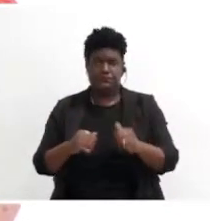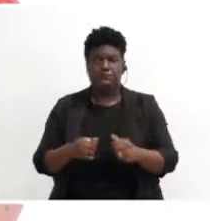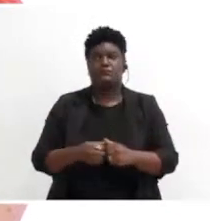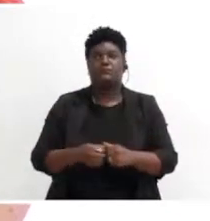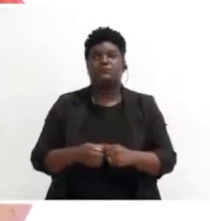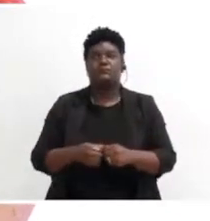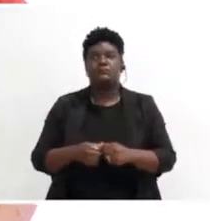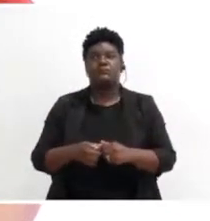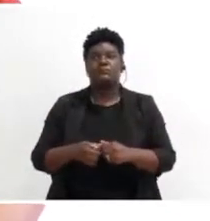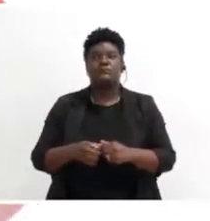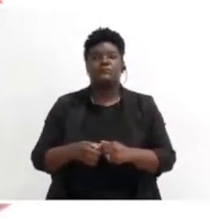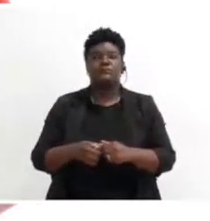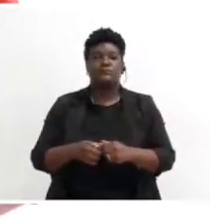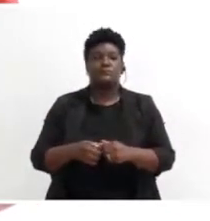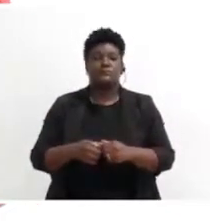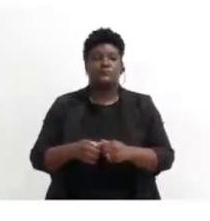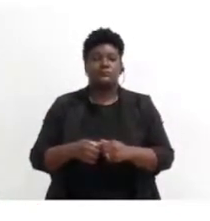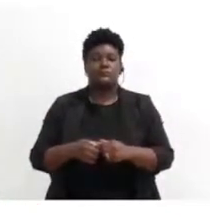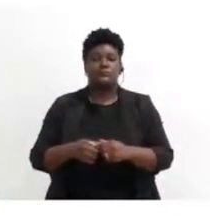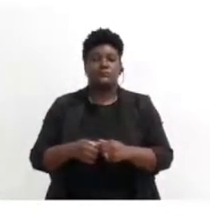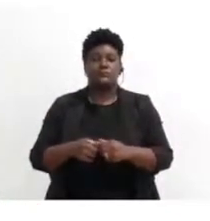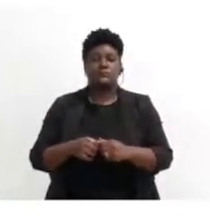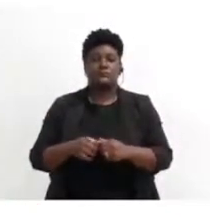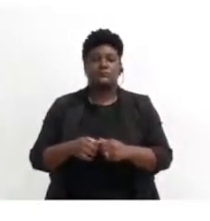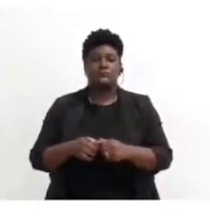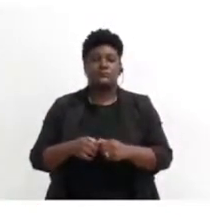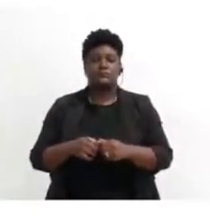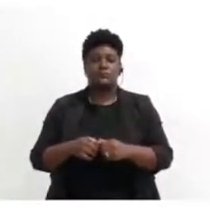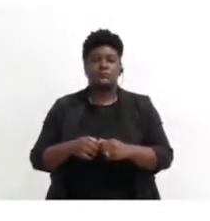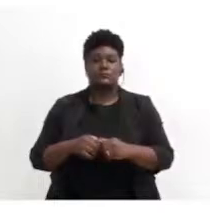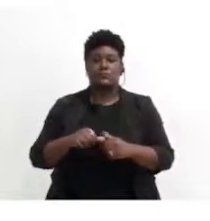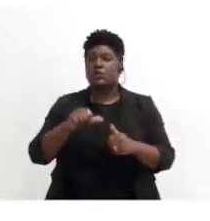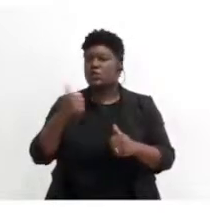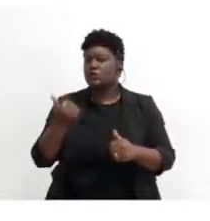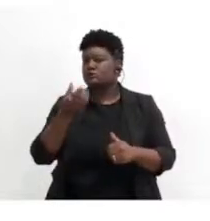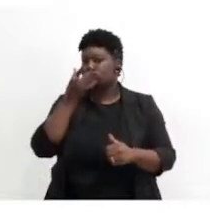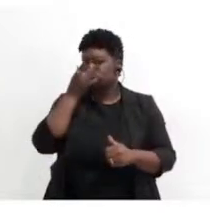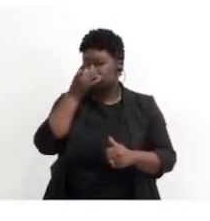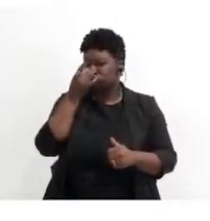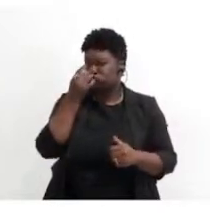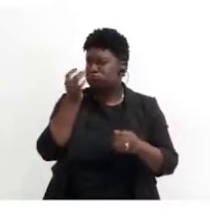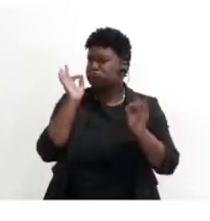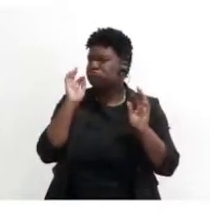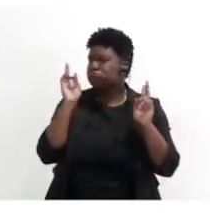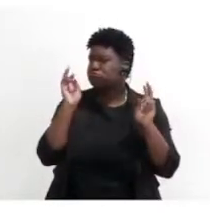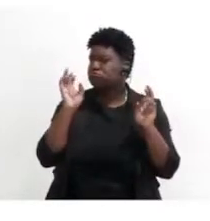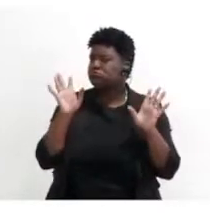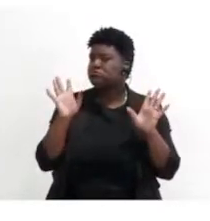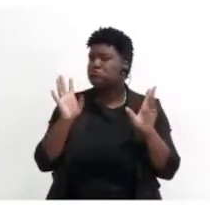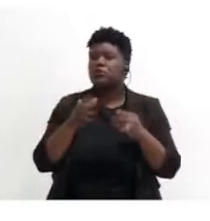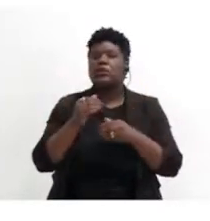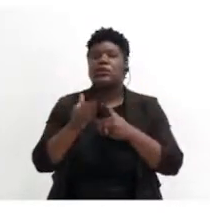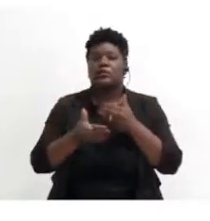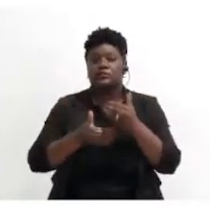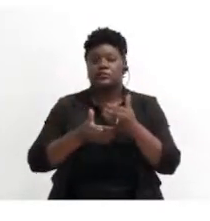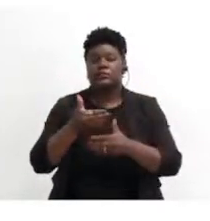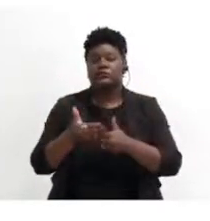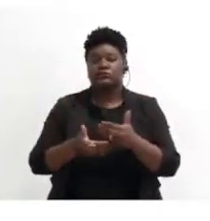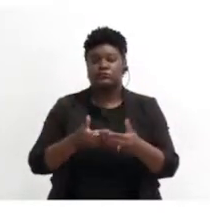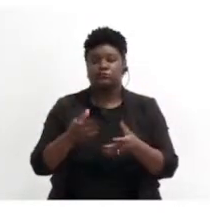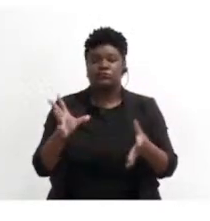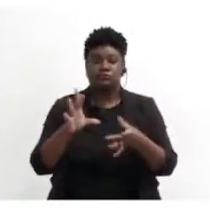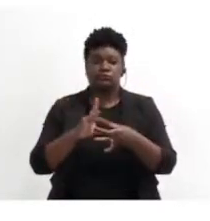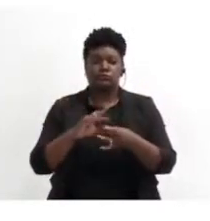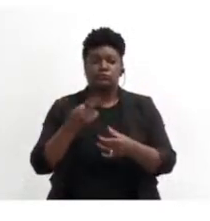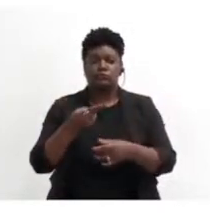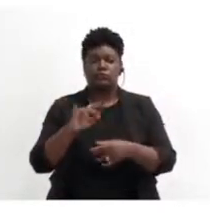The other interesting thing is that the hybrid bonding process is initially bond is done at room